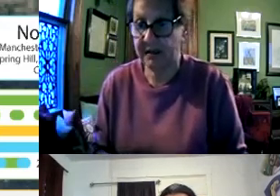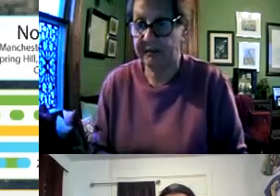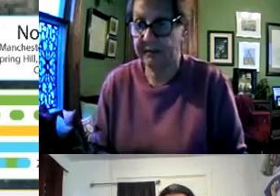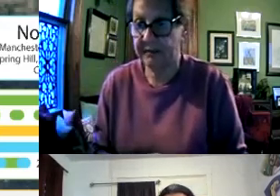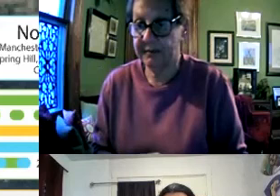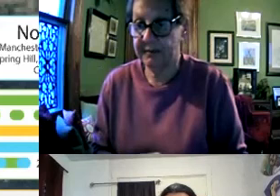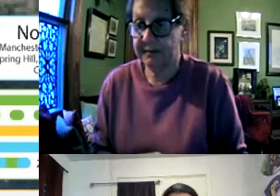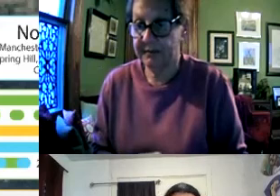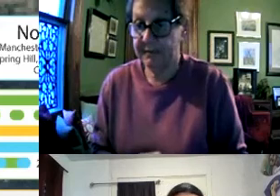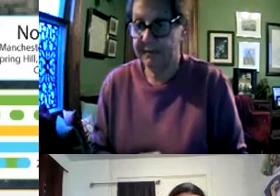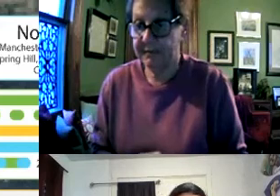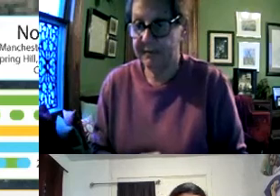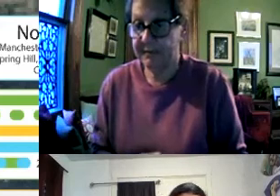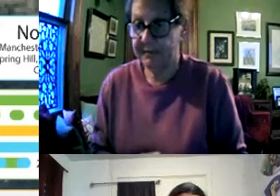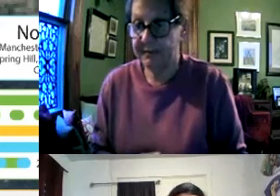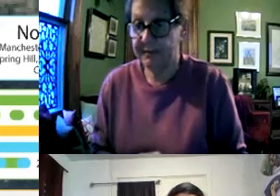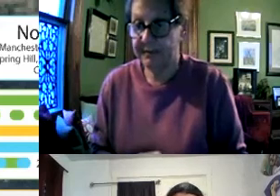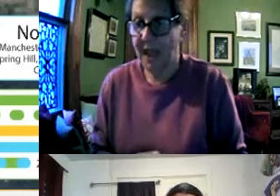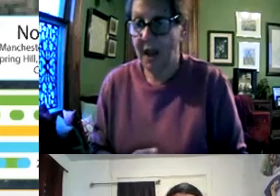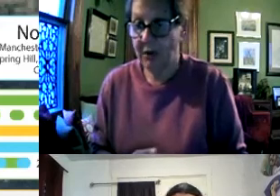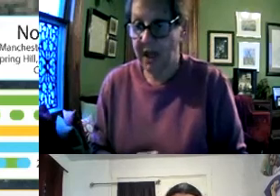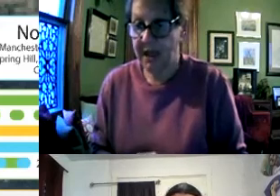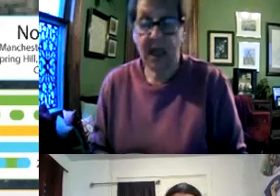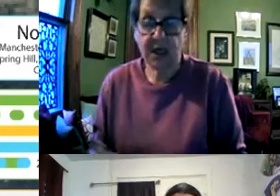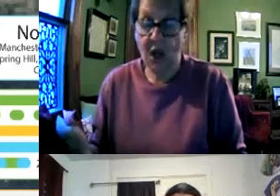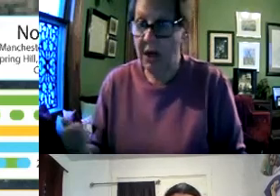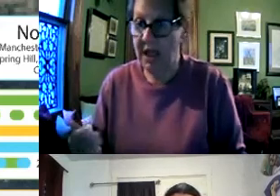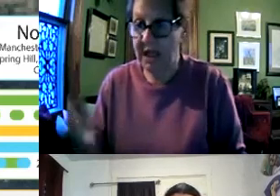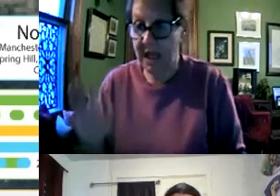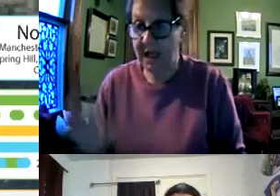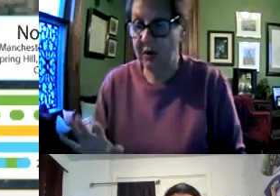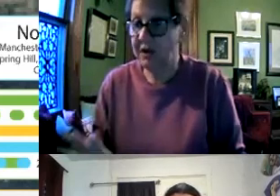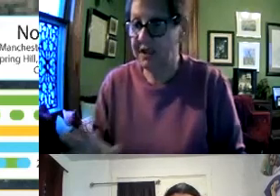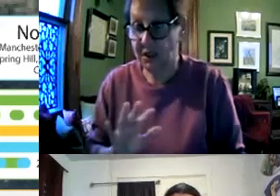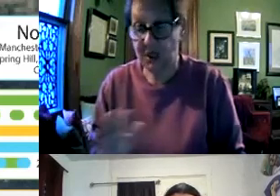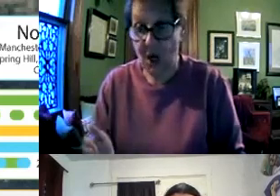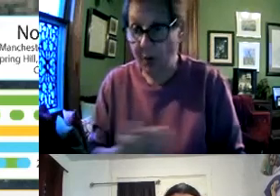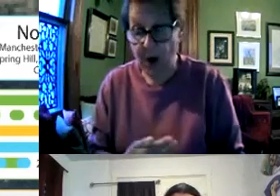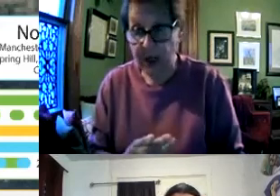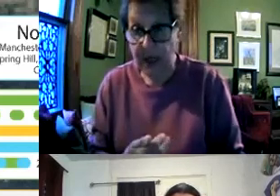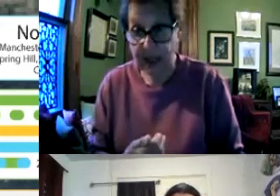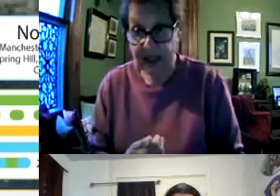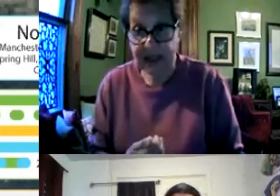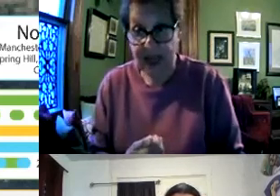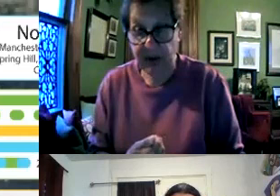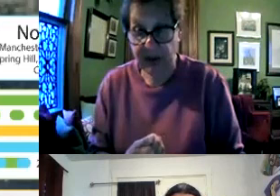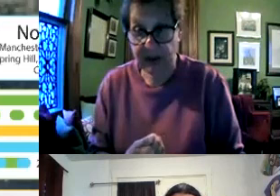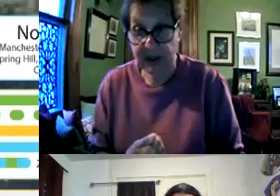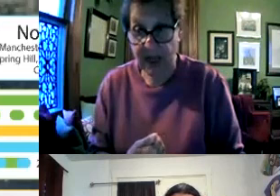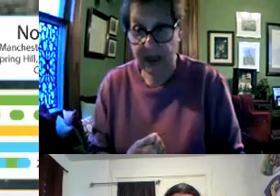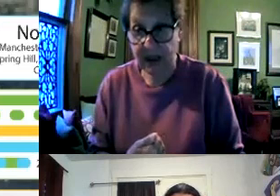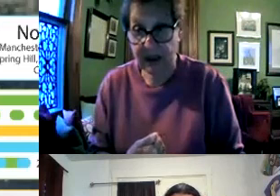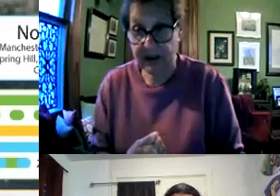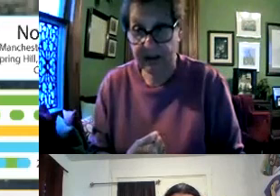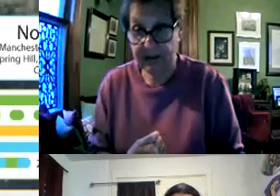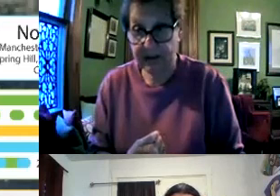side? Northbound side, ma'am. Okay. No, in other words, there's no parking on the southbound